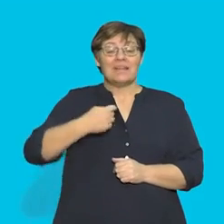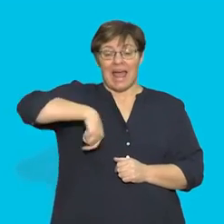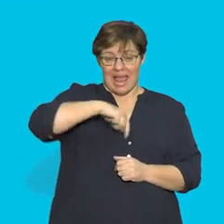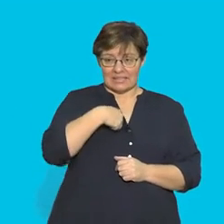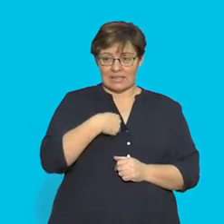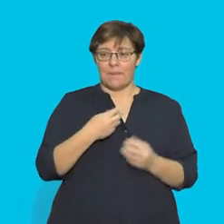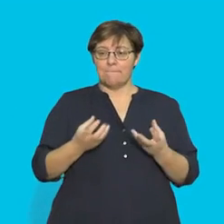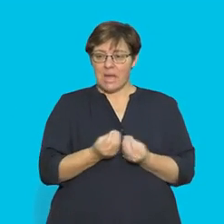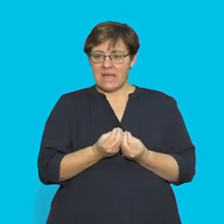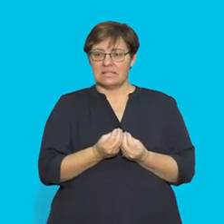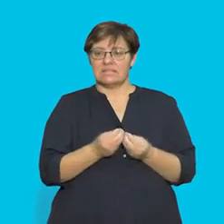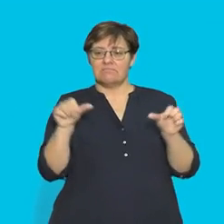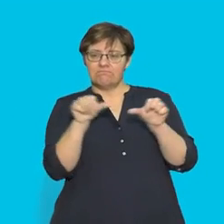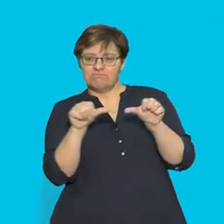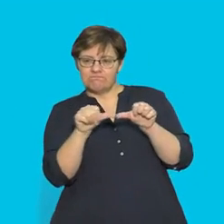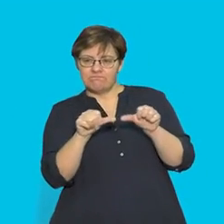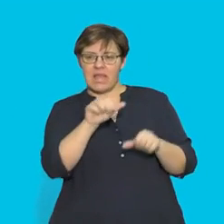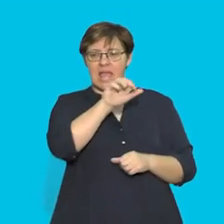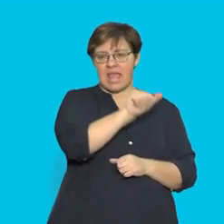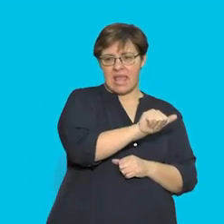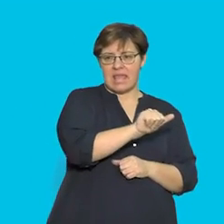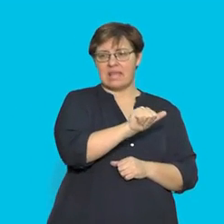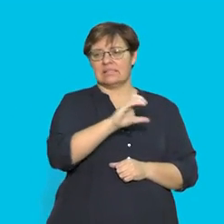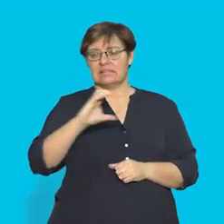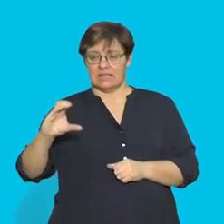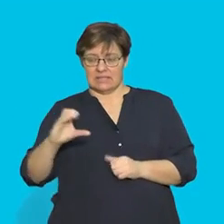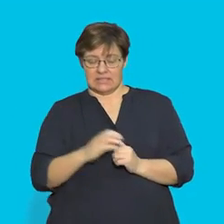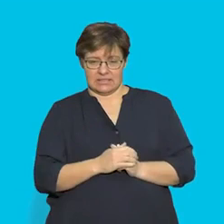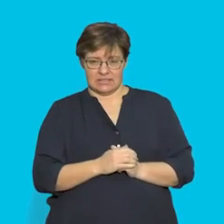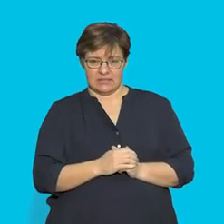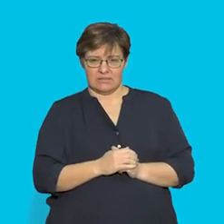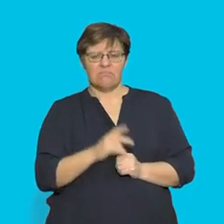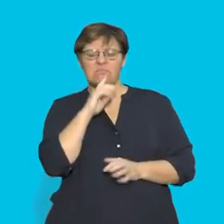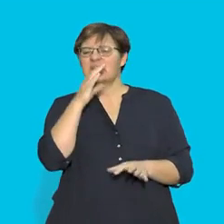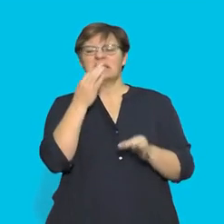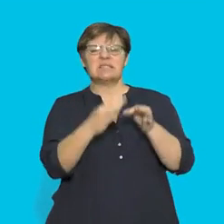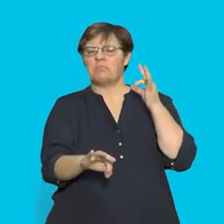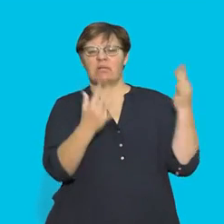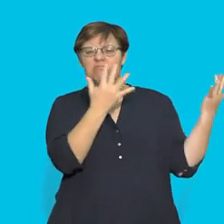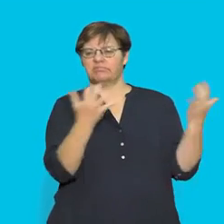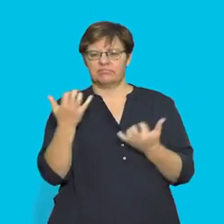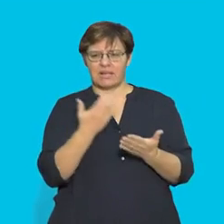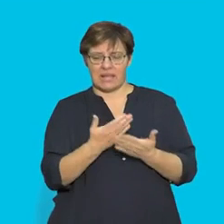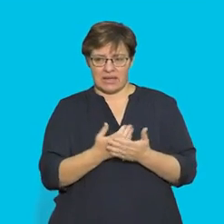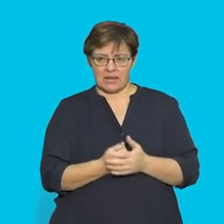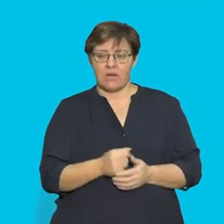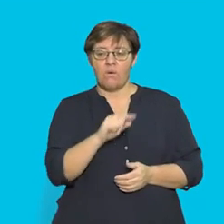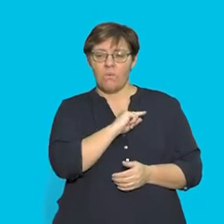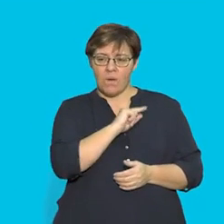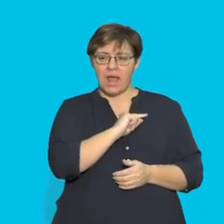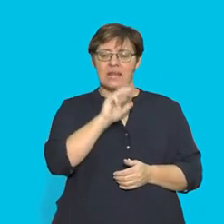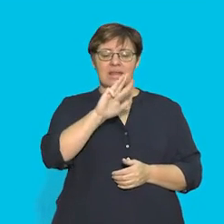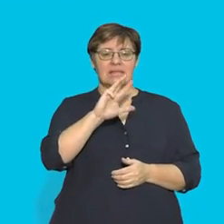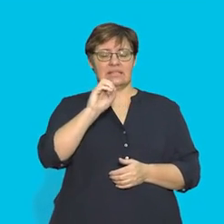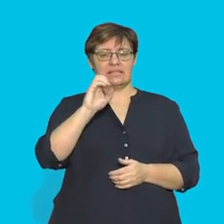us they want us to calculate this length, the length of AC. And you can see it's going to be a pretty simple